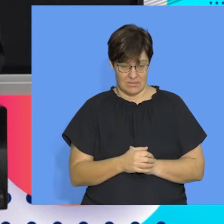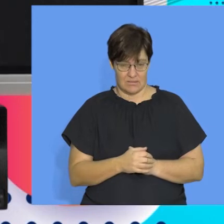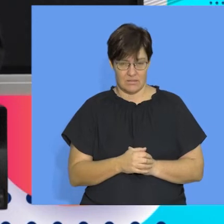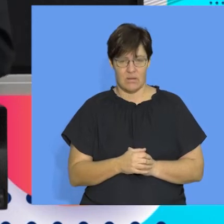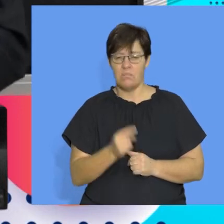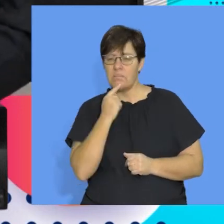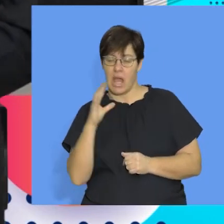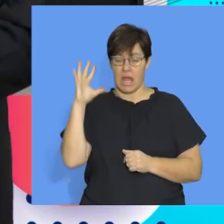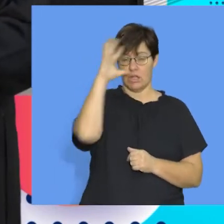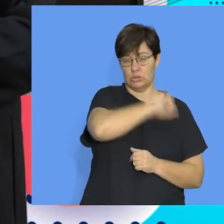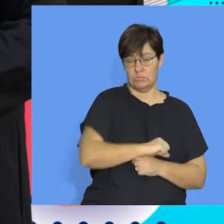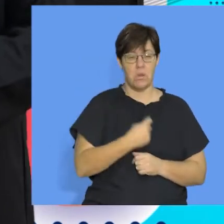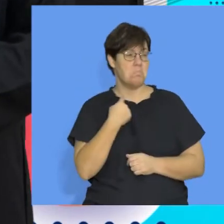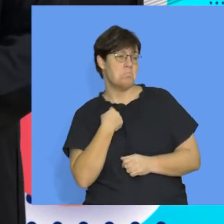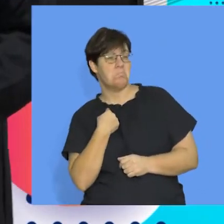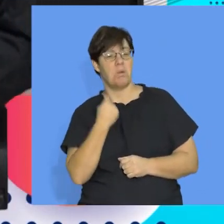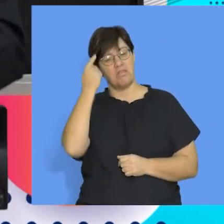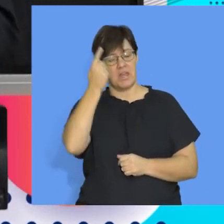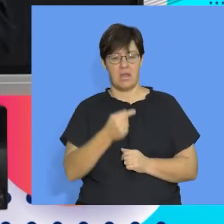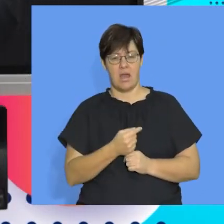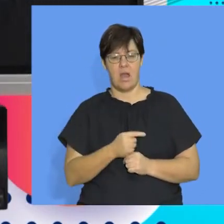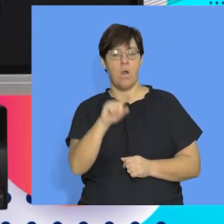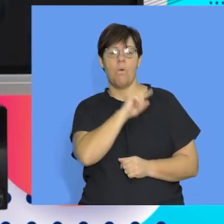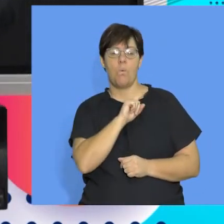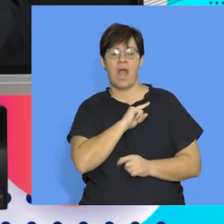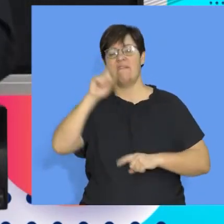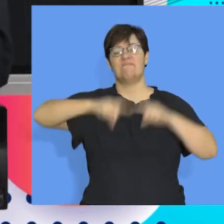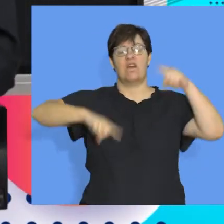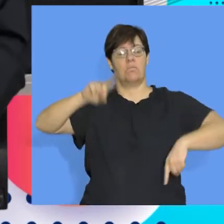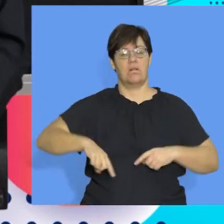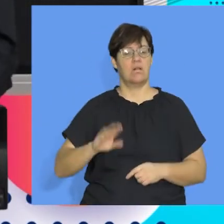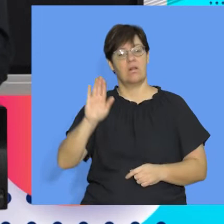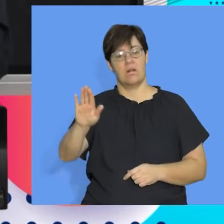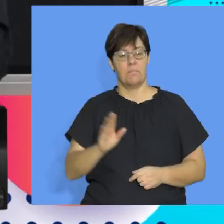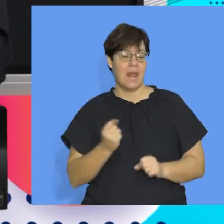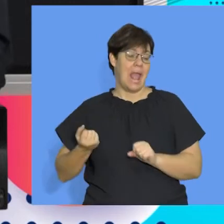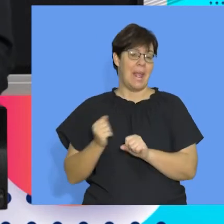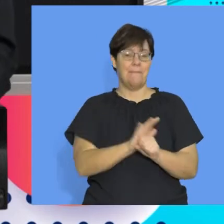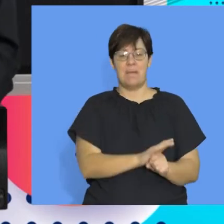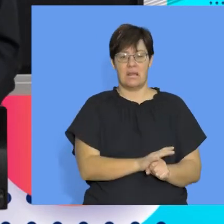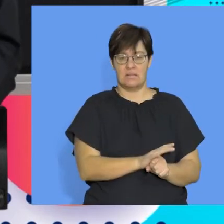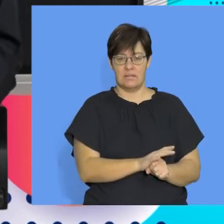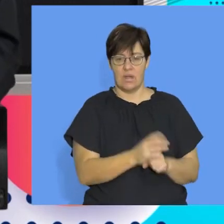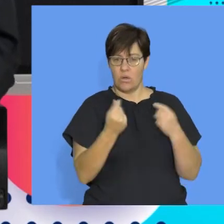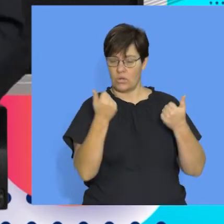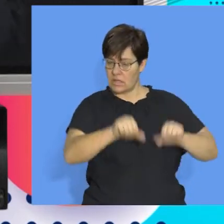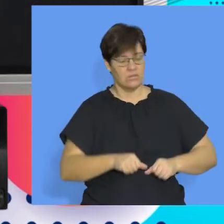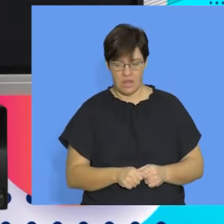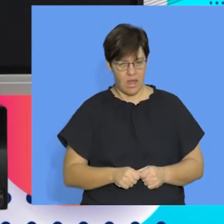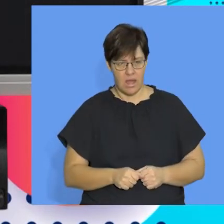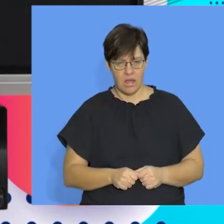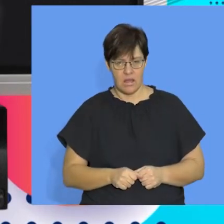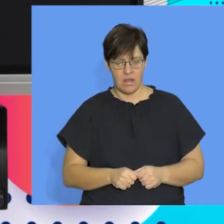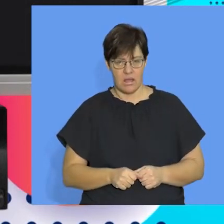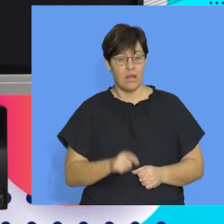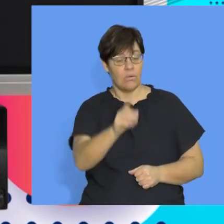don't assume or don't take for granted that because it's a variable, it will not impact on my cost accounting. No,